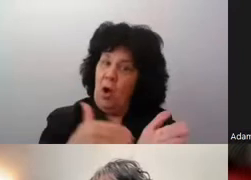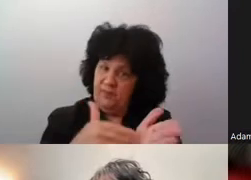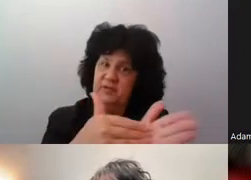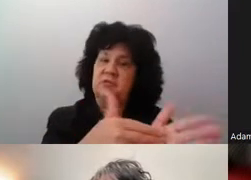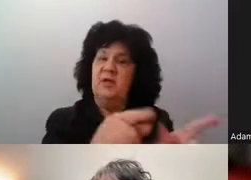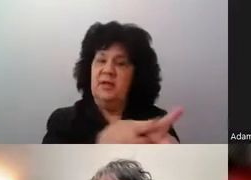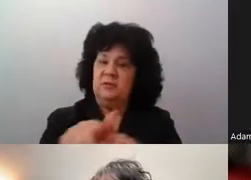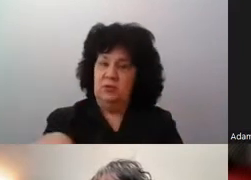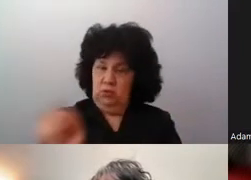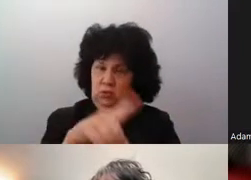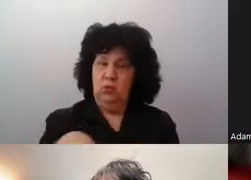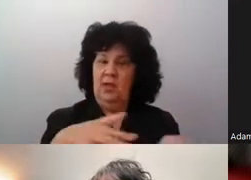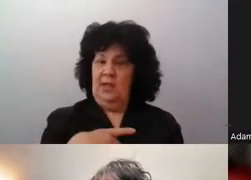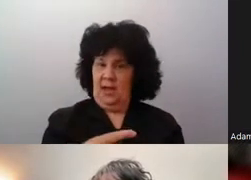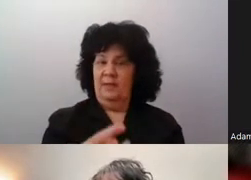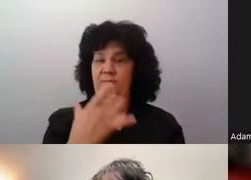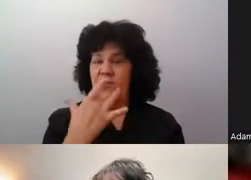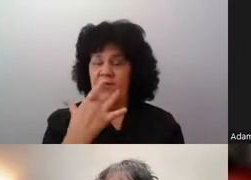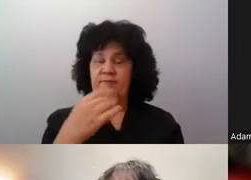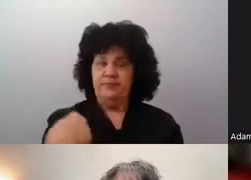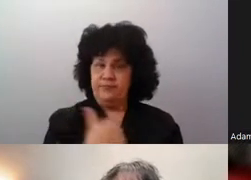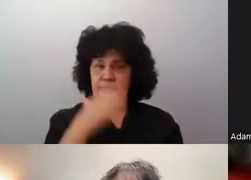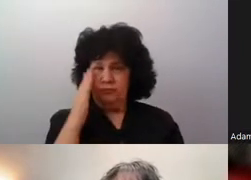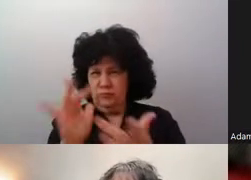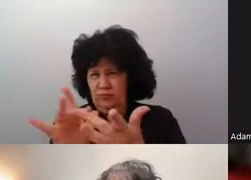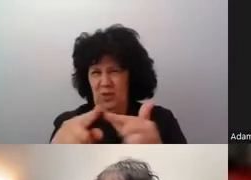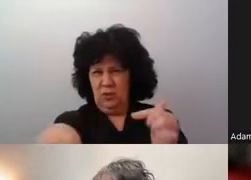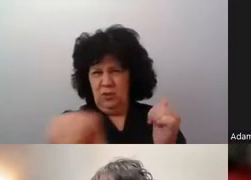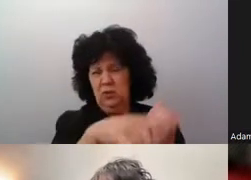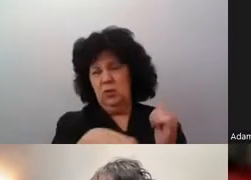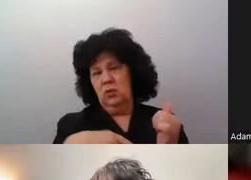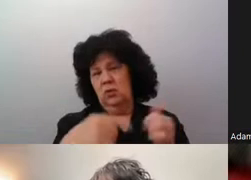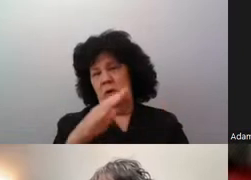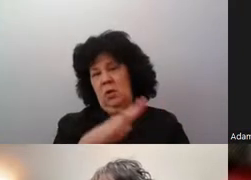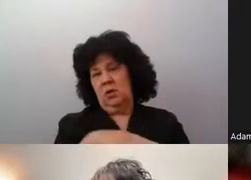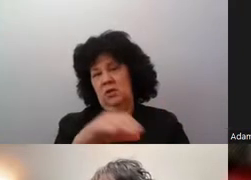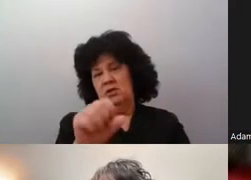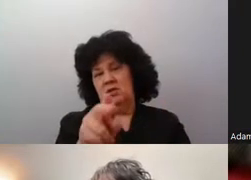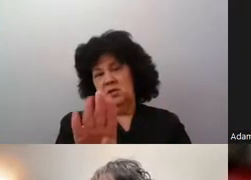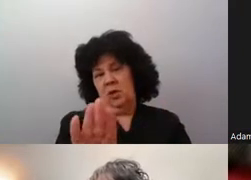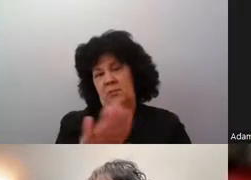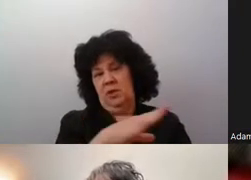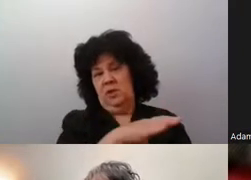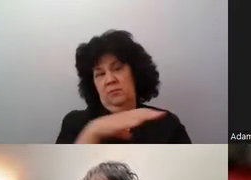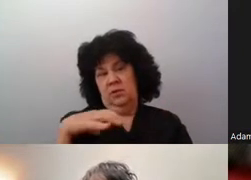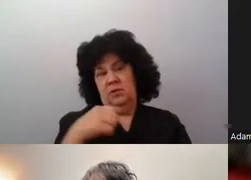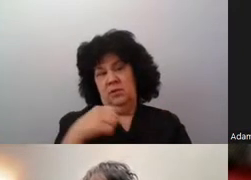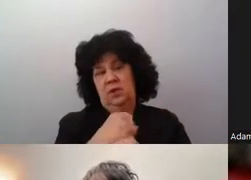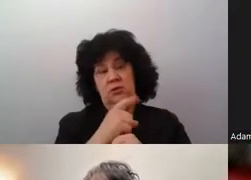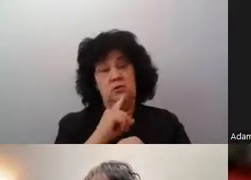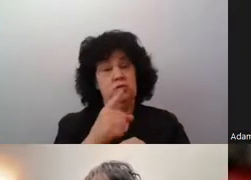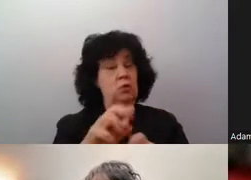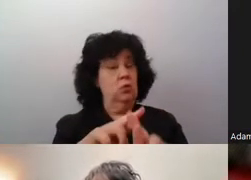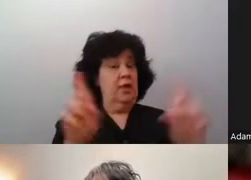you like. And then we'll be reaching out to you, particularly on the subcommittee front, to make sure that we're ready to go and